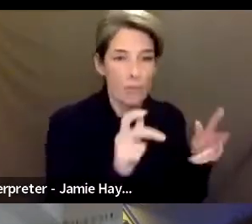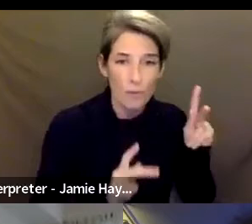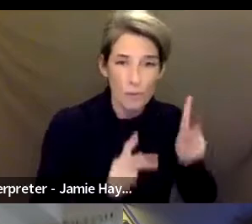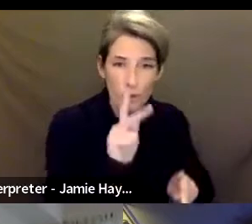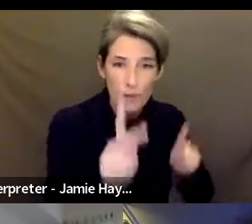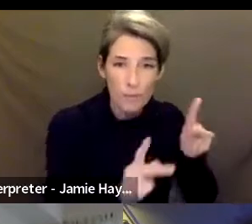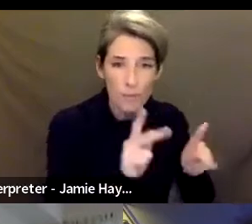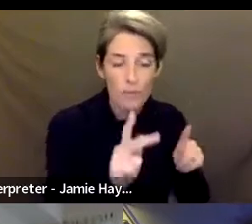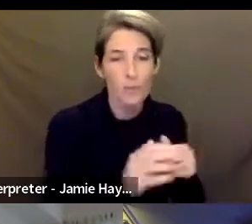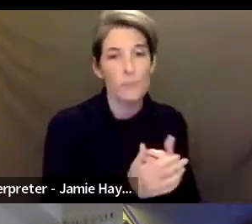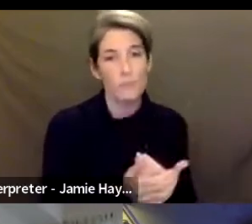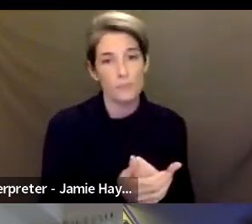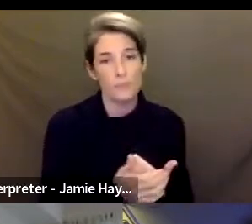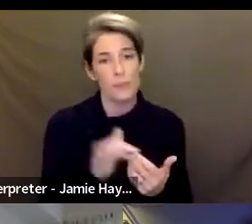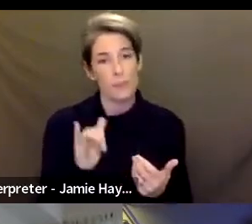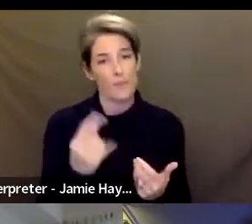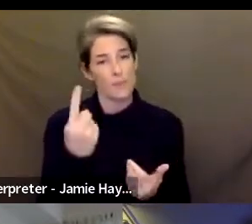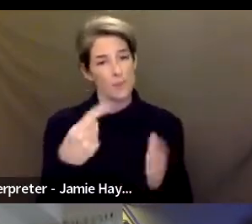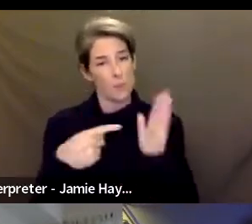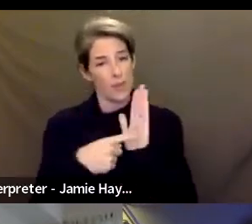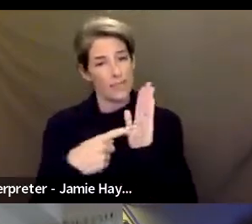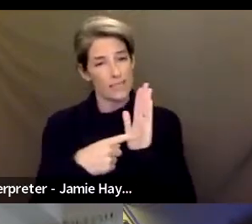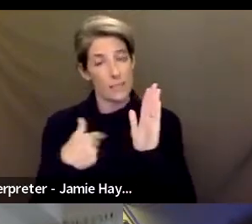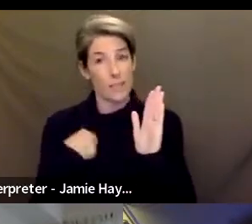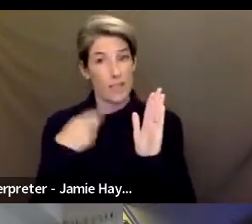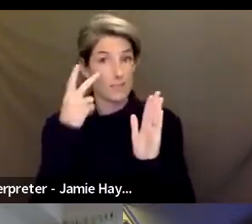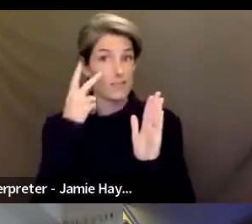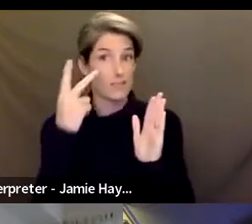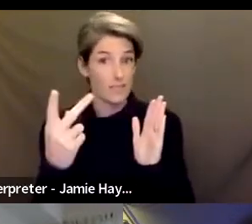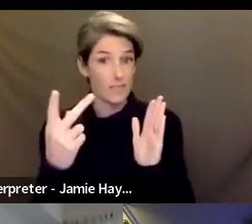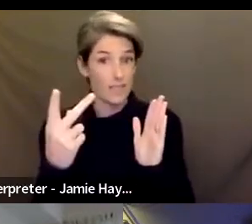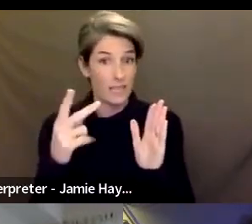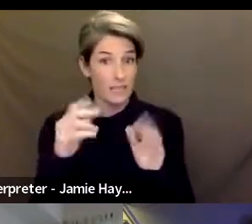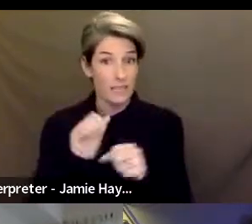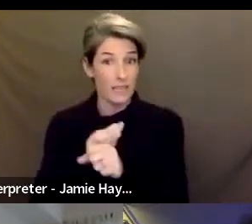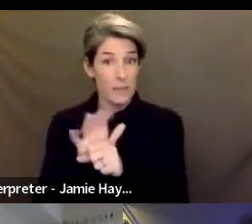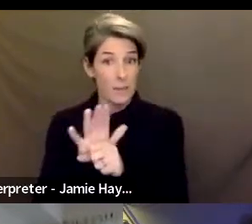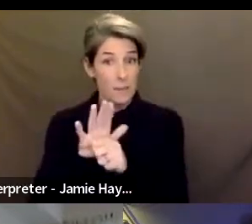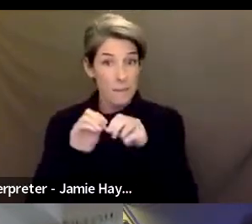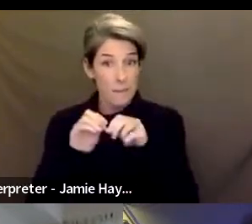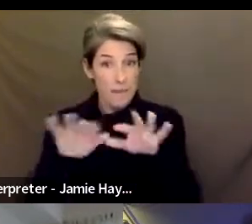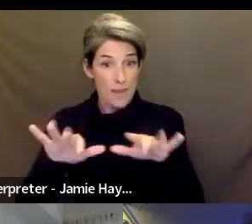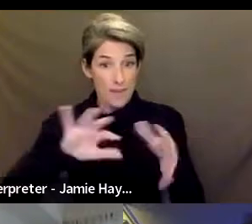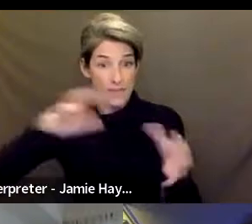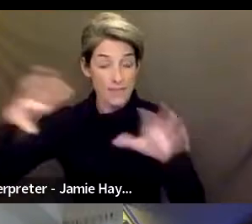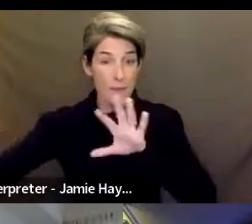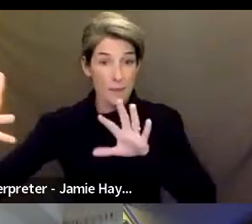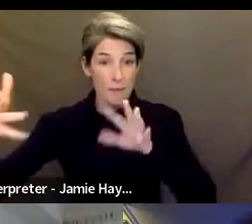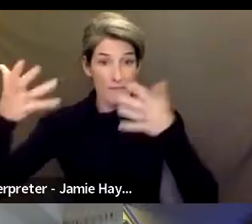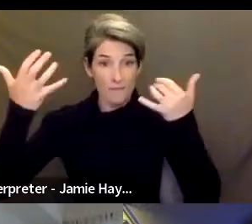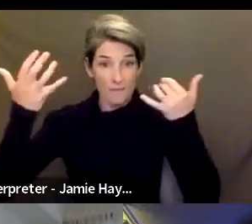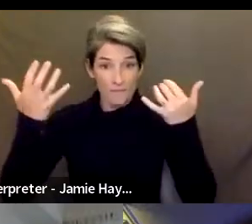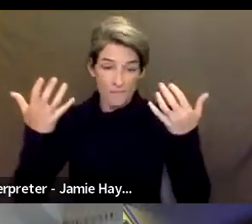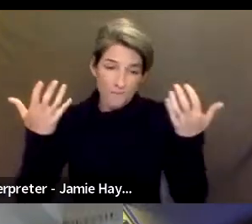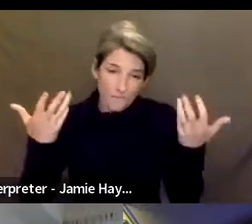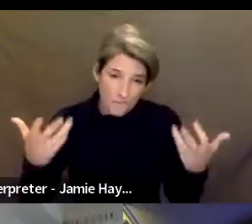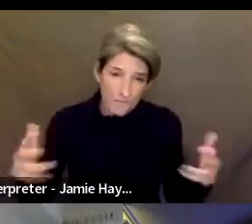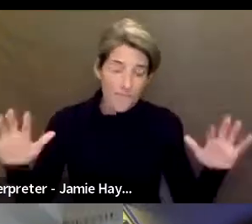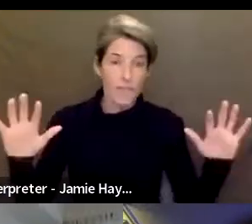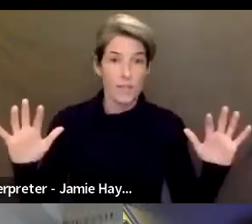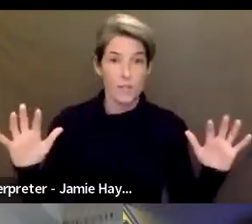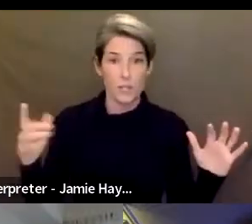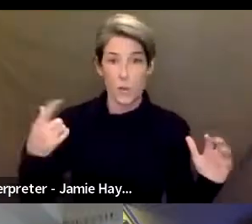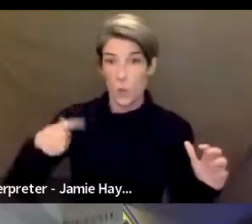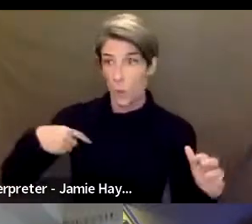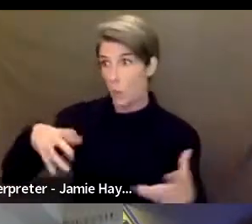concrete example that I've seen coming out of the pandemic, and just sort of taking in everything that we've